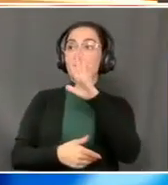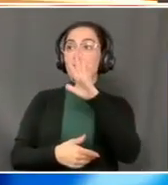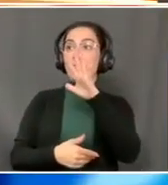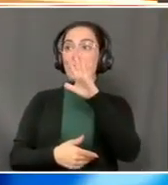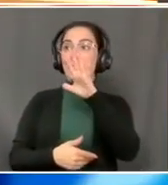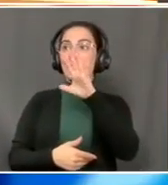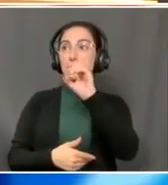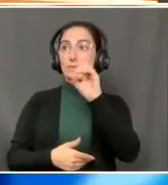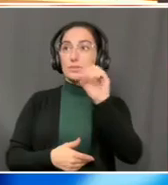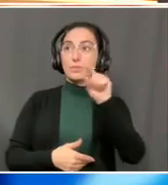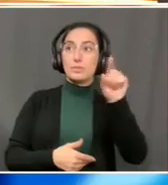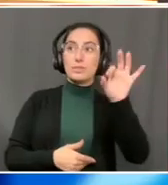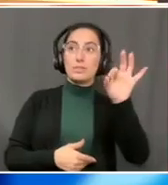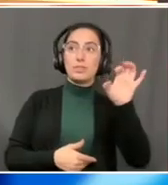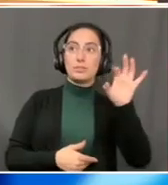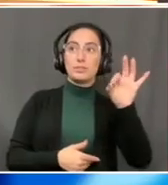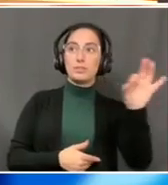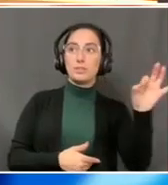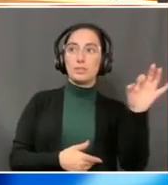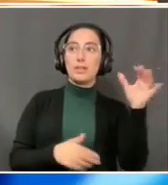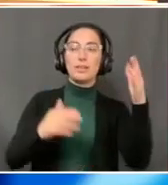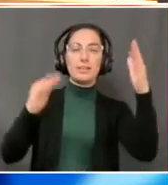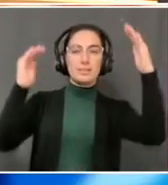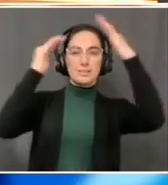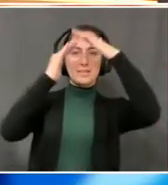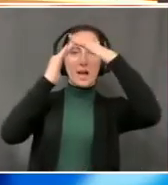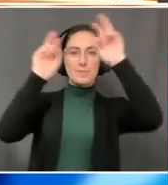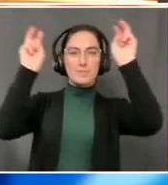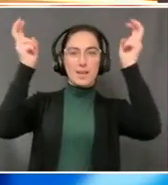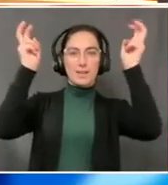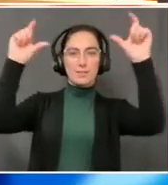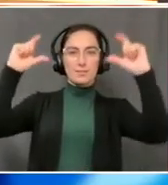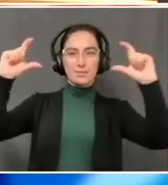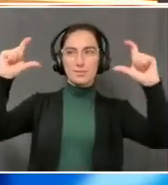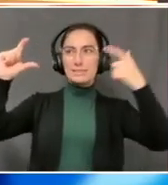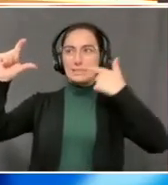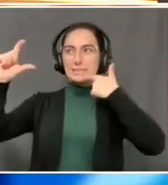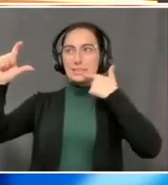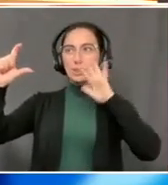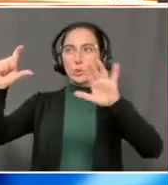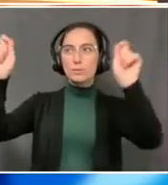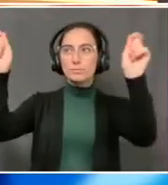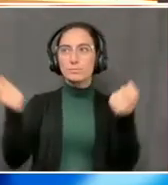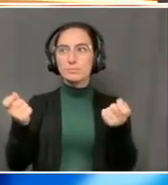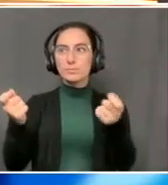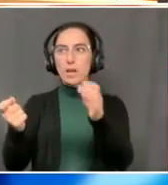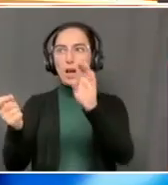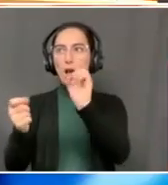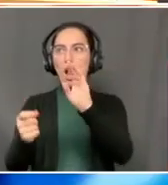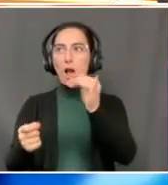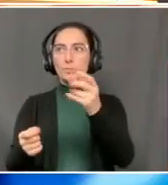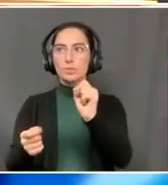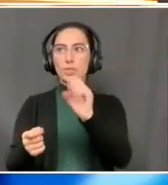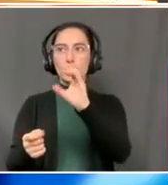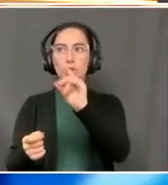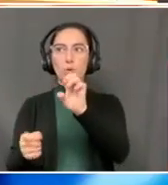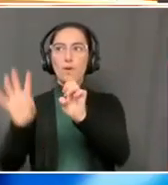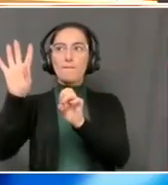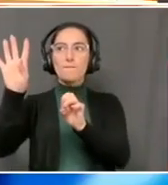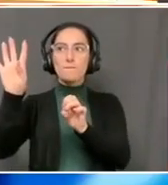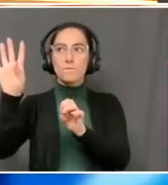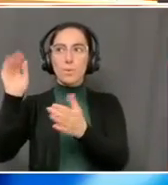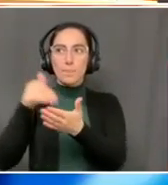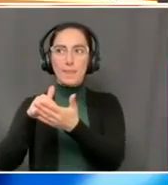5,999. Like at the header for our slide 9 is just the 5,000 object codes, and yours says 4,000 to.